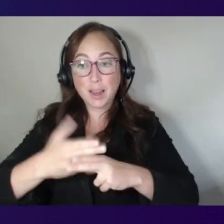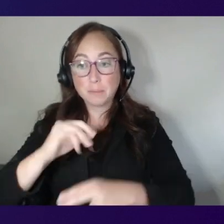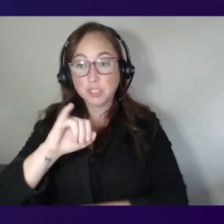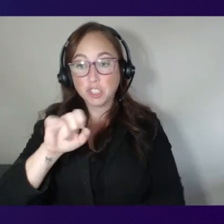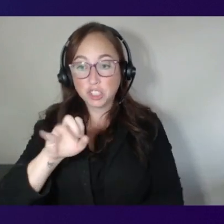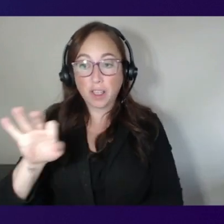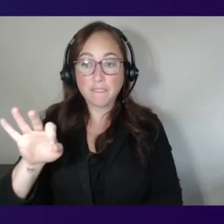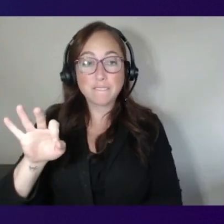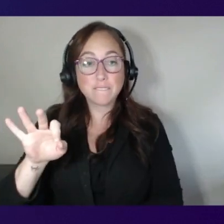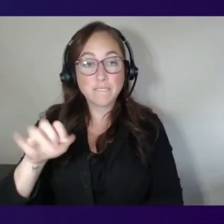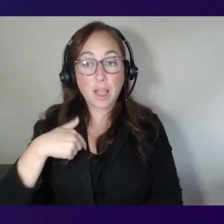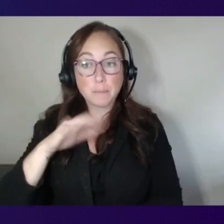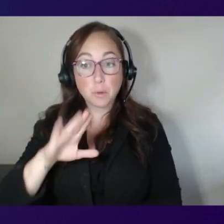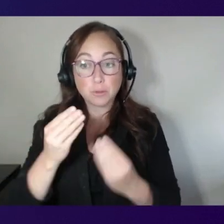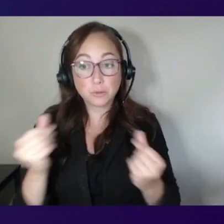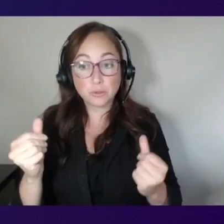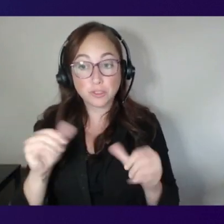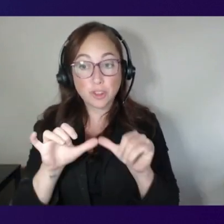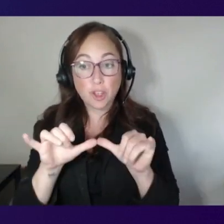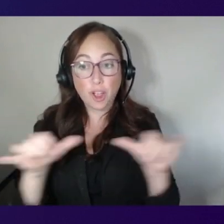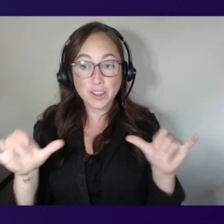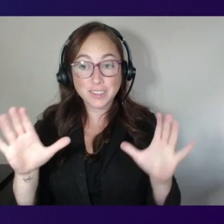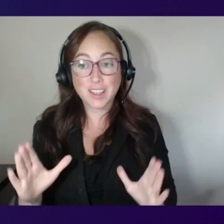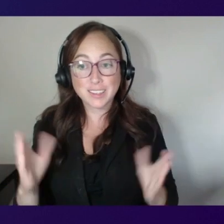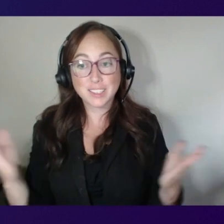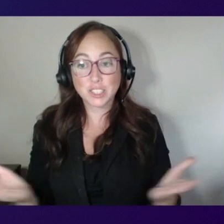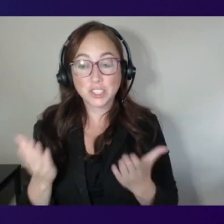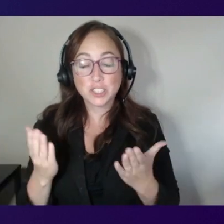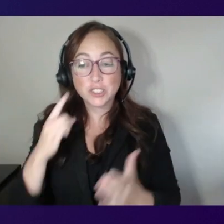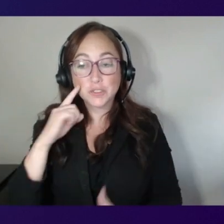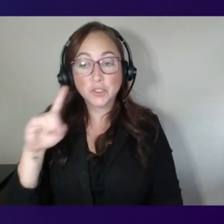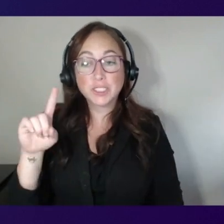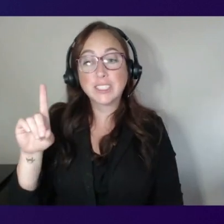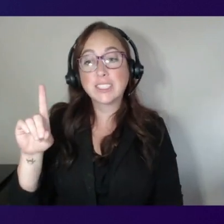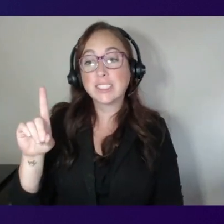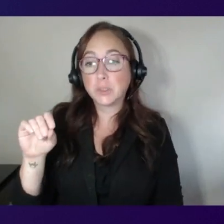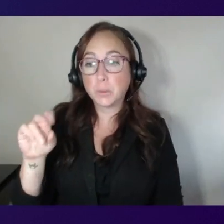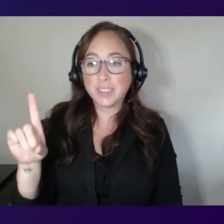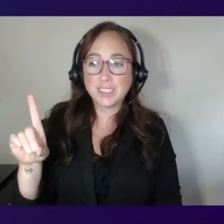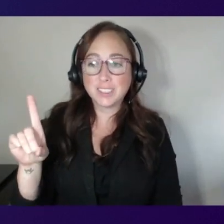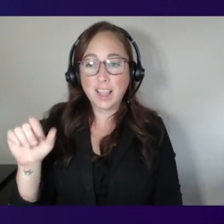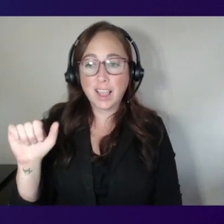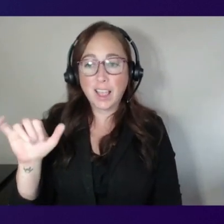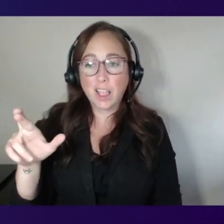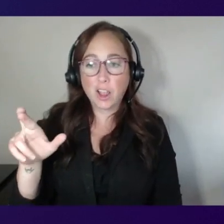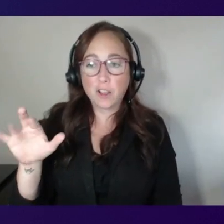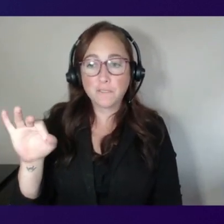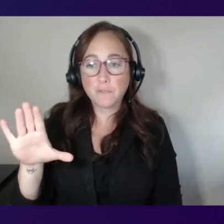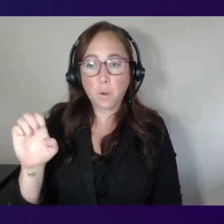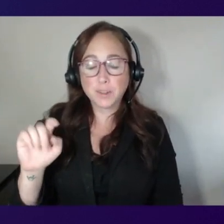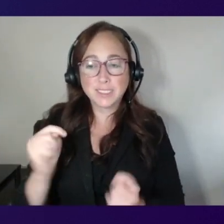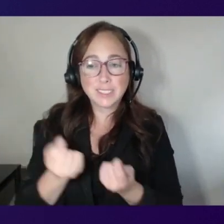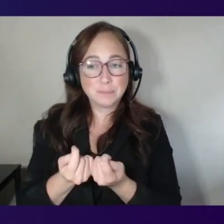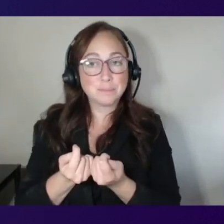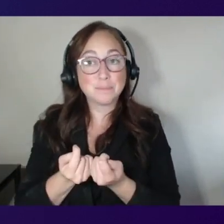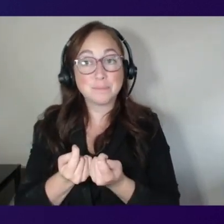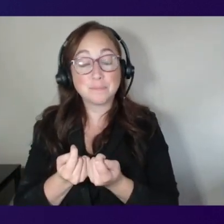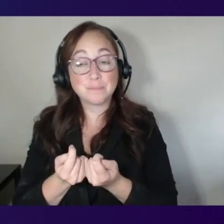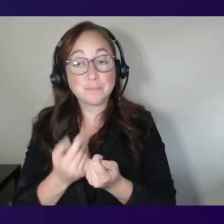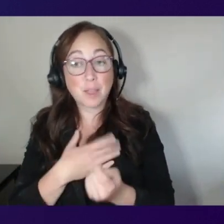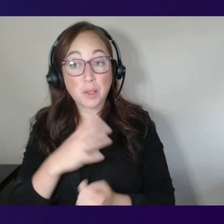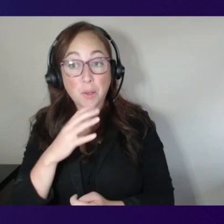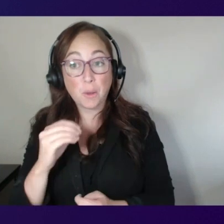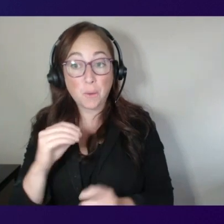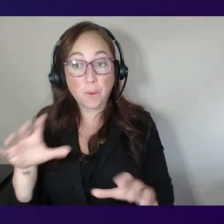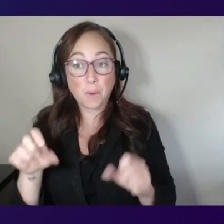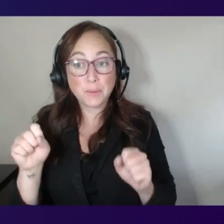a Senior Solutions Architect on our DoD Air Force team, and my co-host is AM. AM, say hi. Hey, we took your